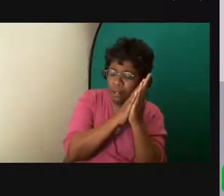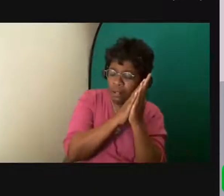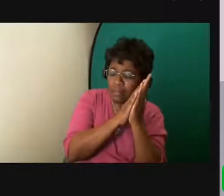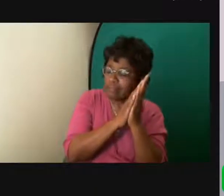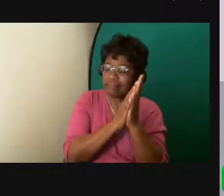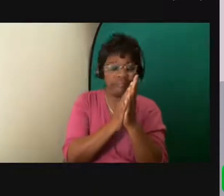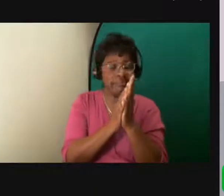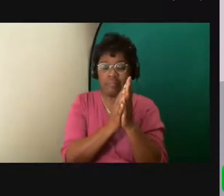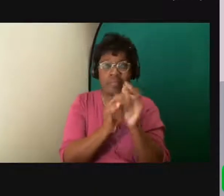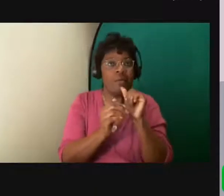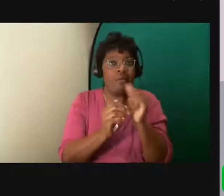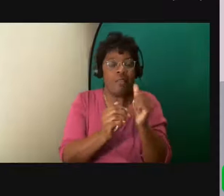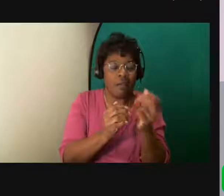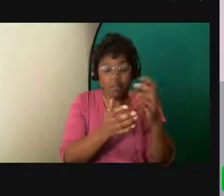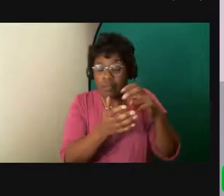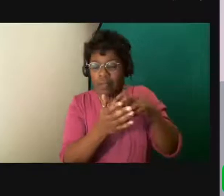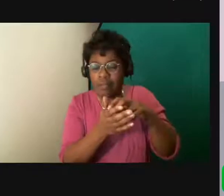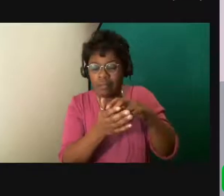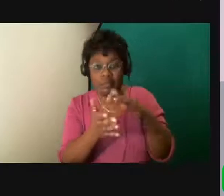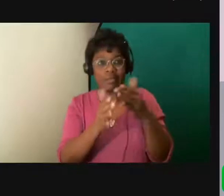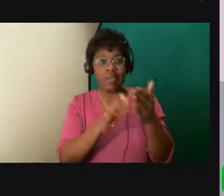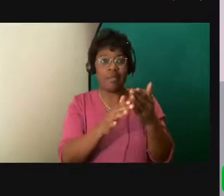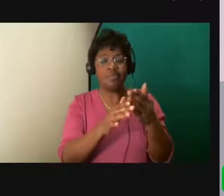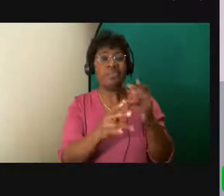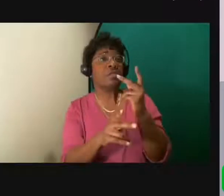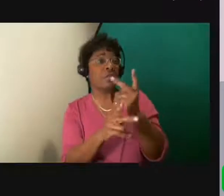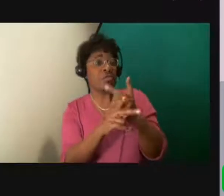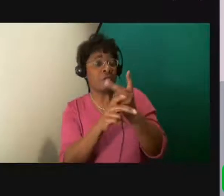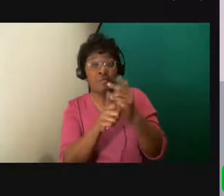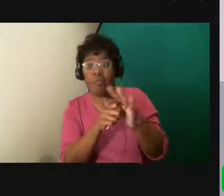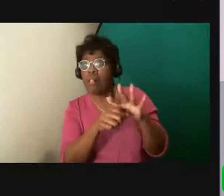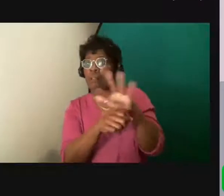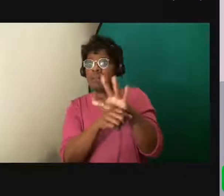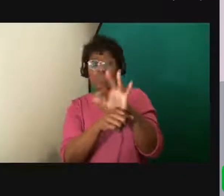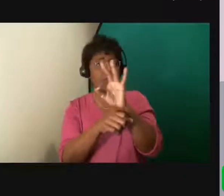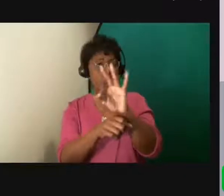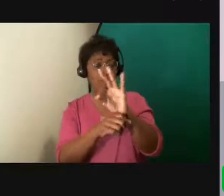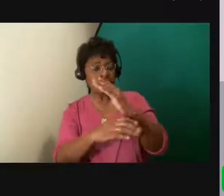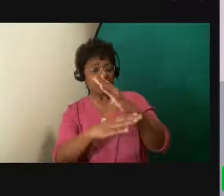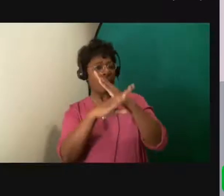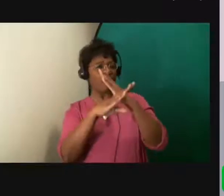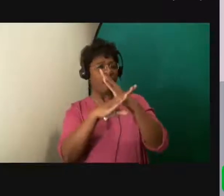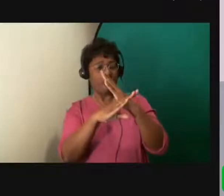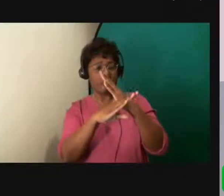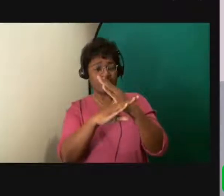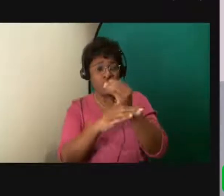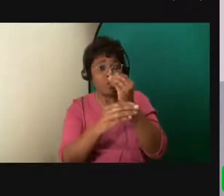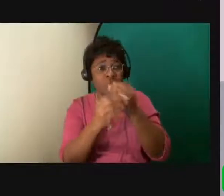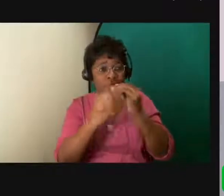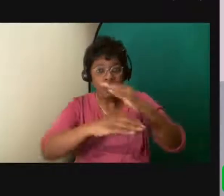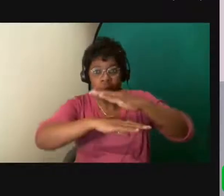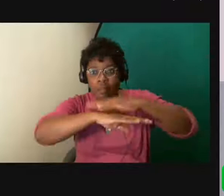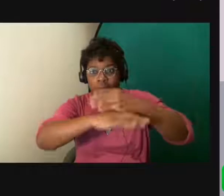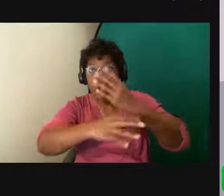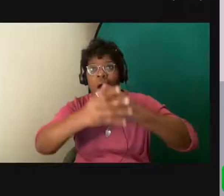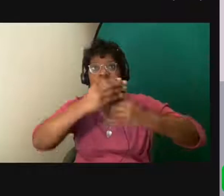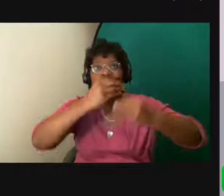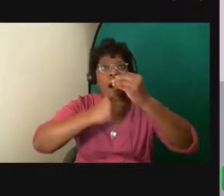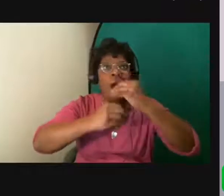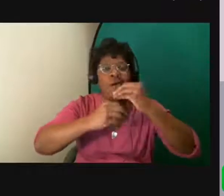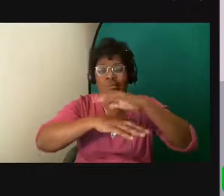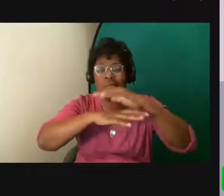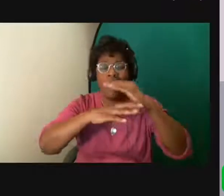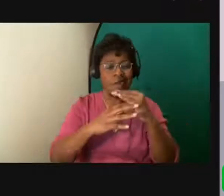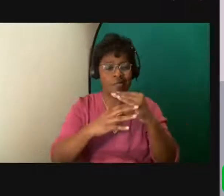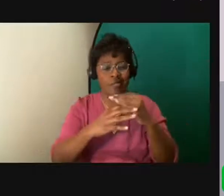us from the virus, amen. He put food on our table, hallelujah. And he healed our body when we're sick. He